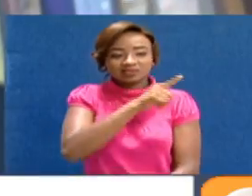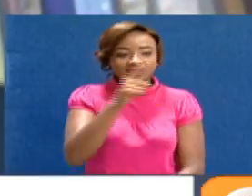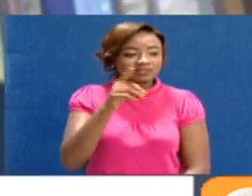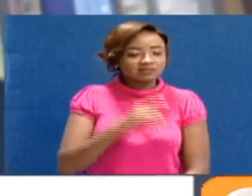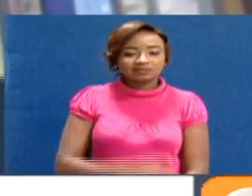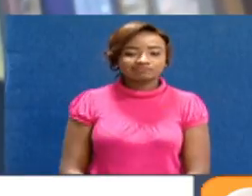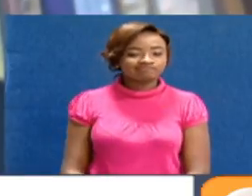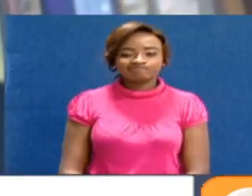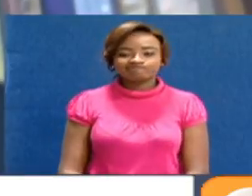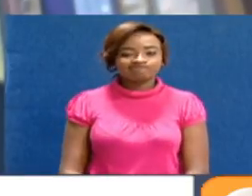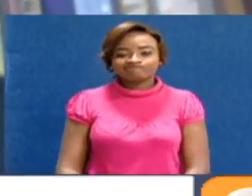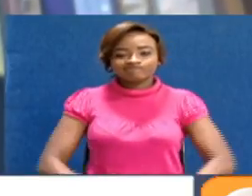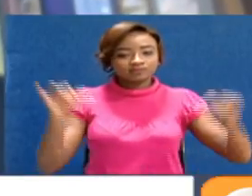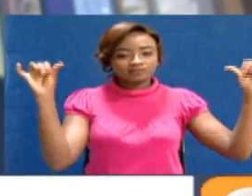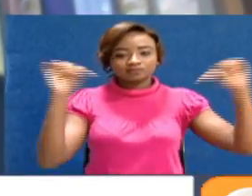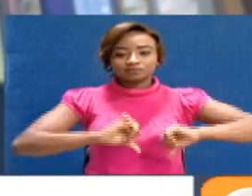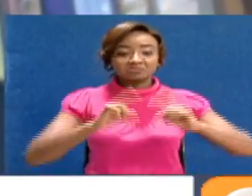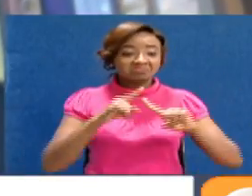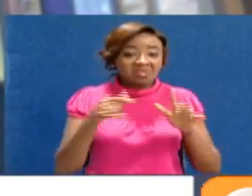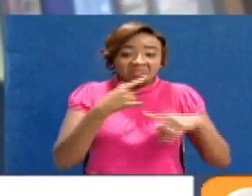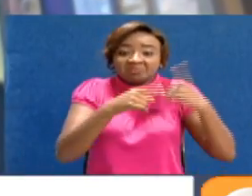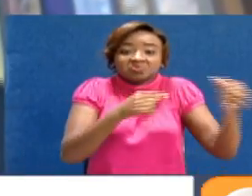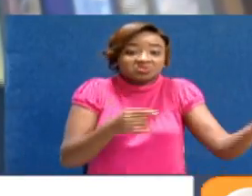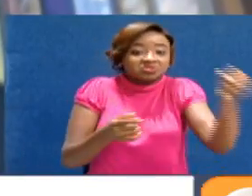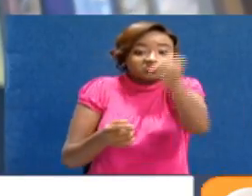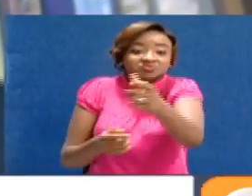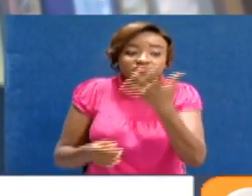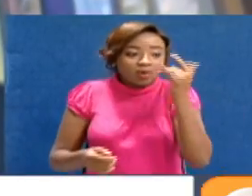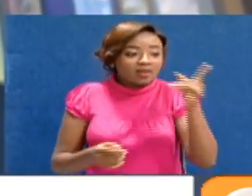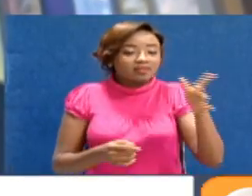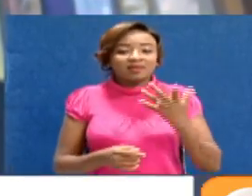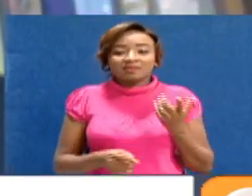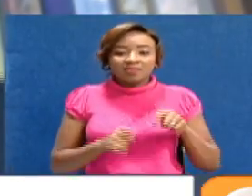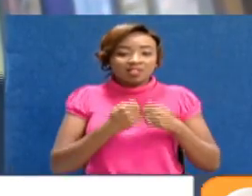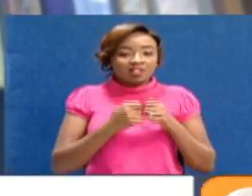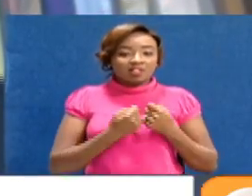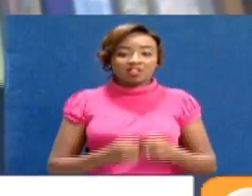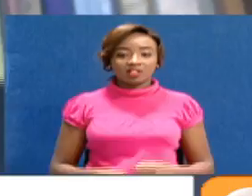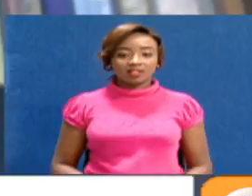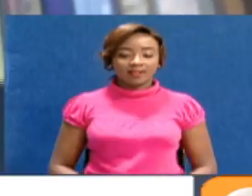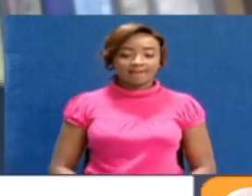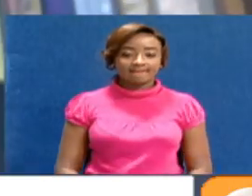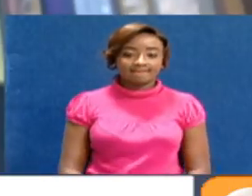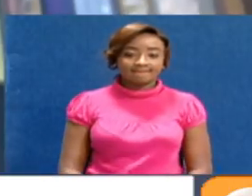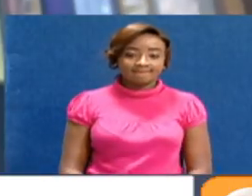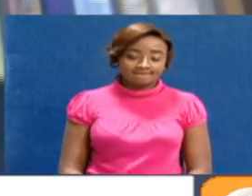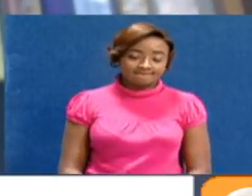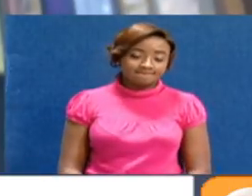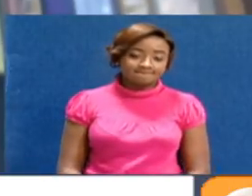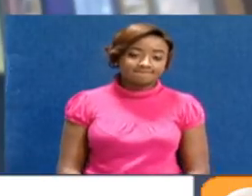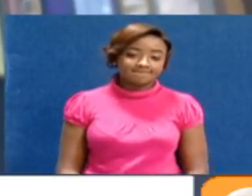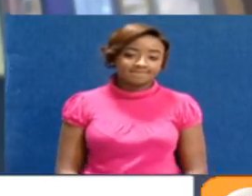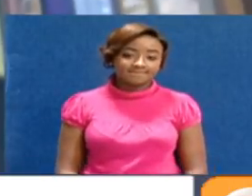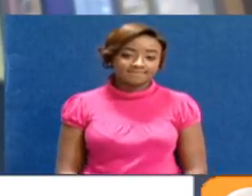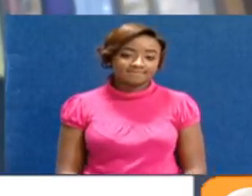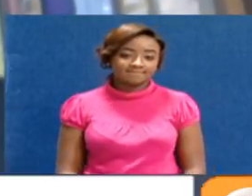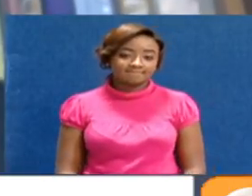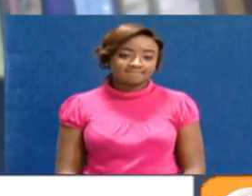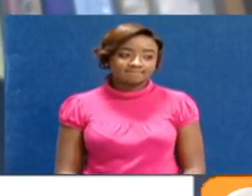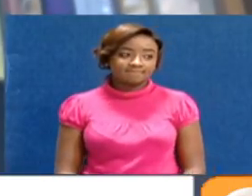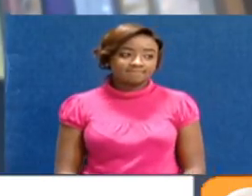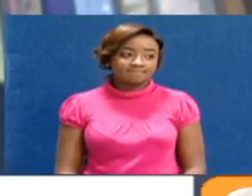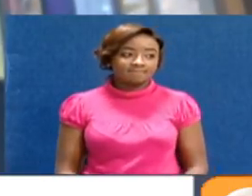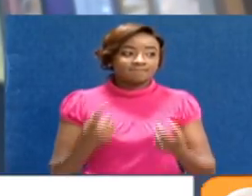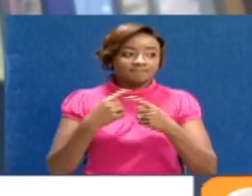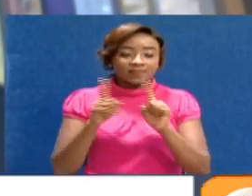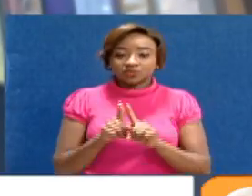should not be cleared to vie for office because they had unresolved ethical issues. Yeah. And we also named them as civil society. But unfortunately, they